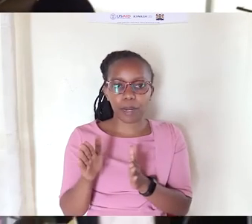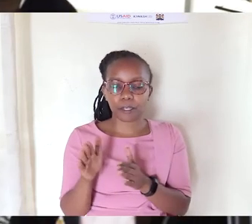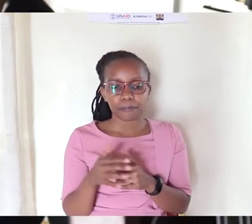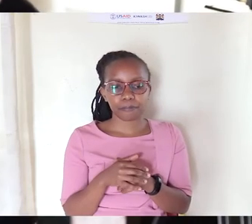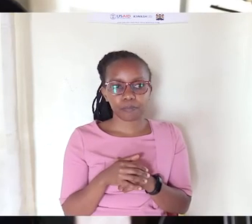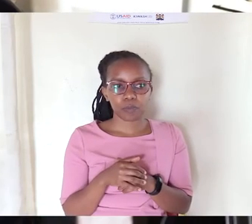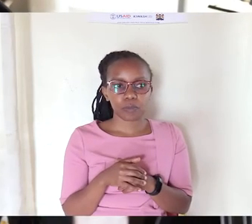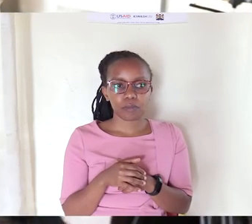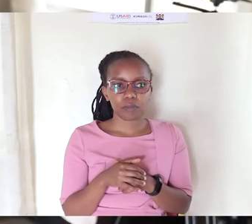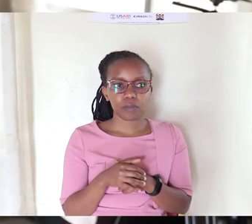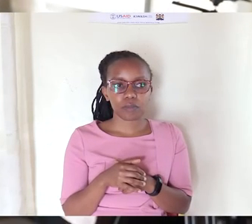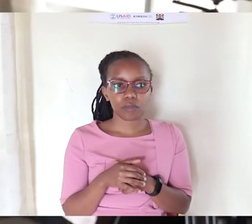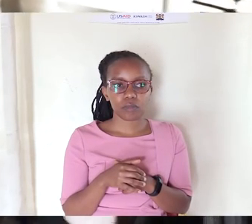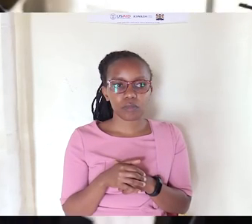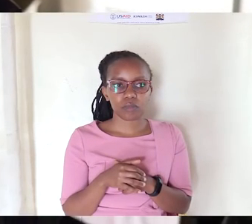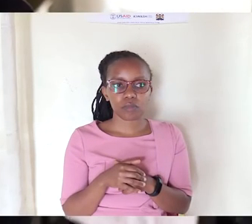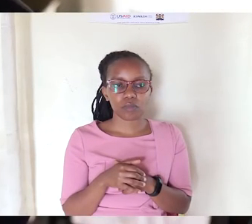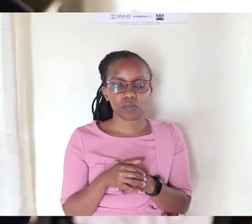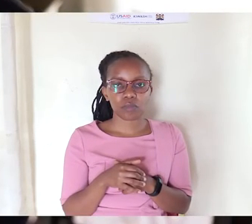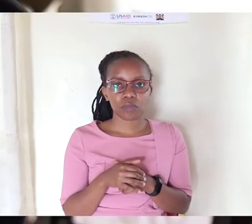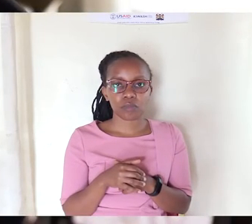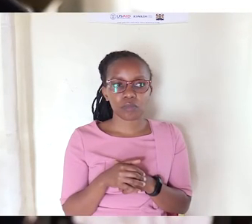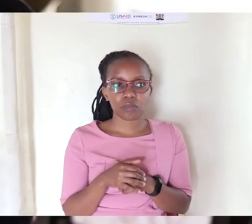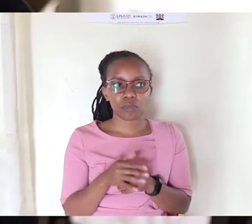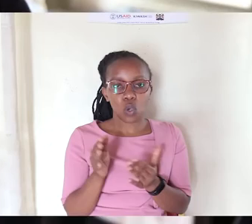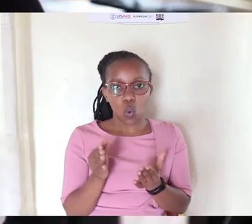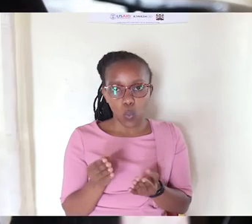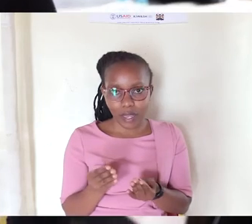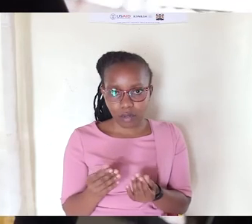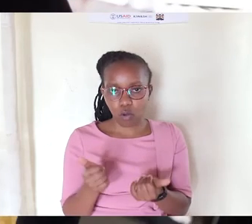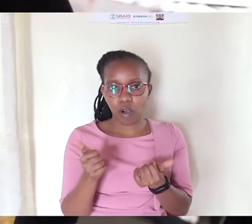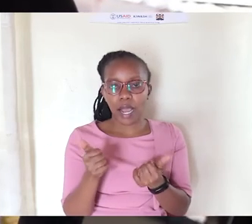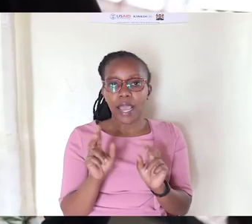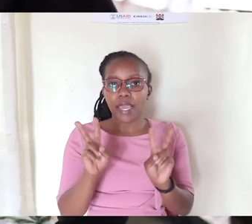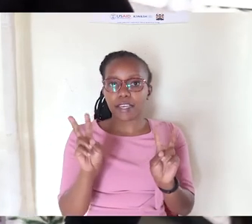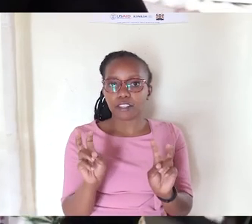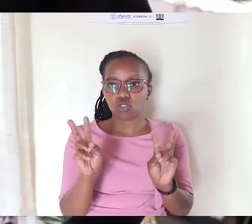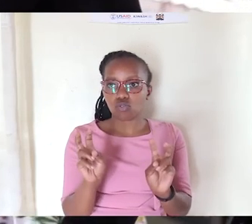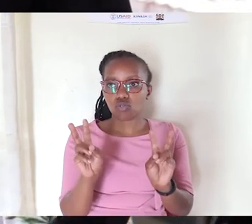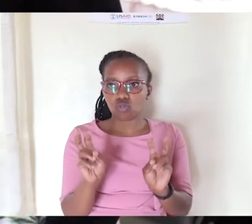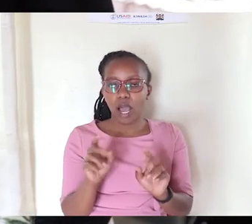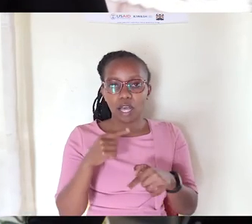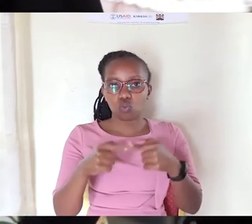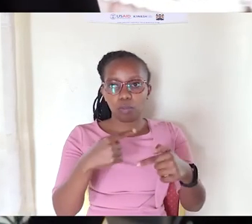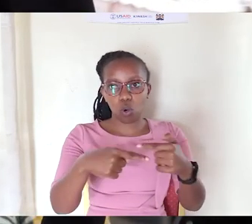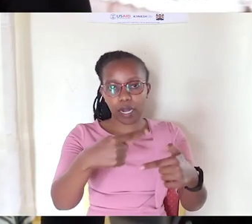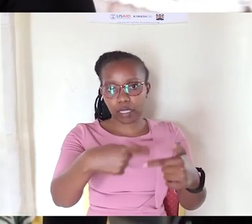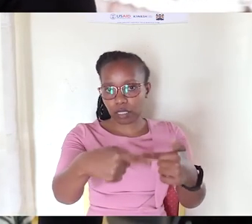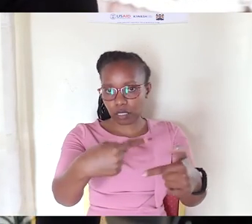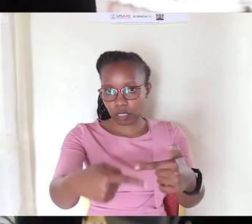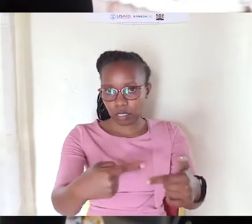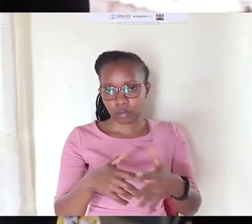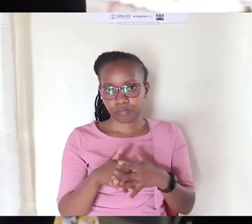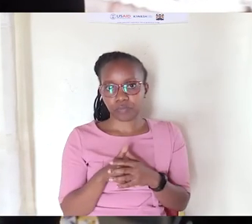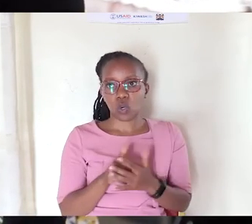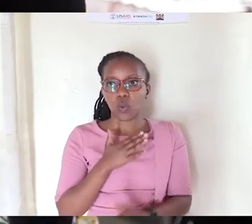in ensuring that we deal with the critical issues as we progress